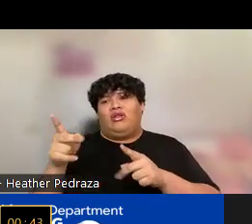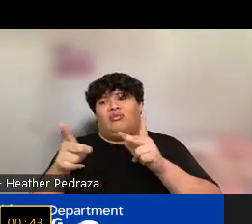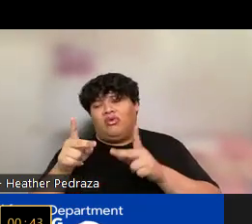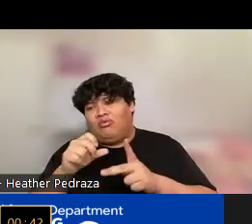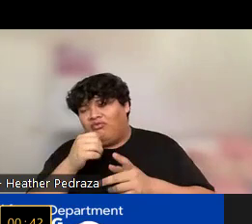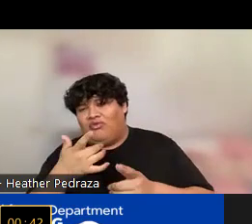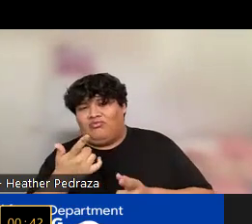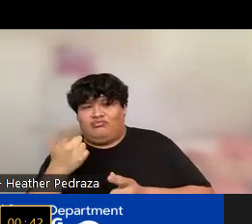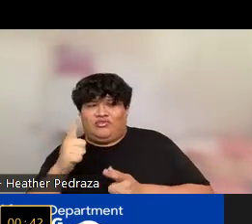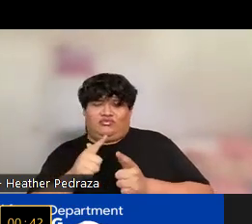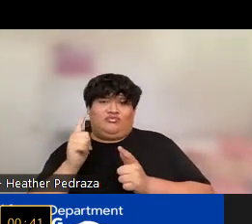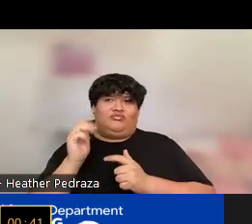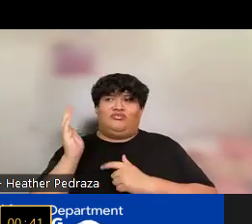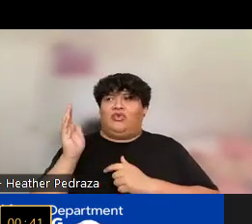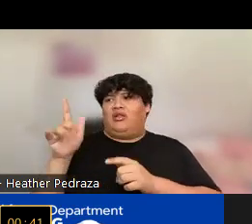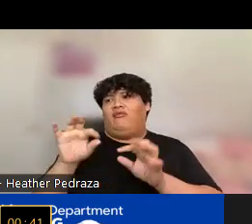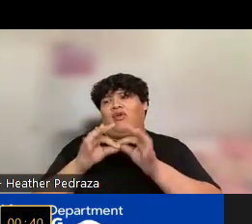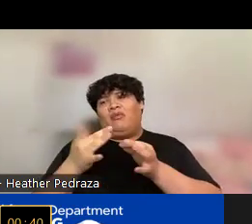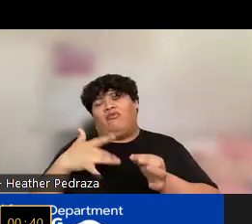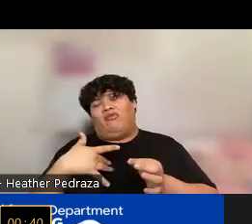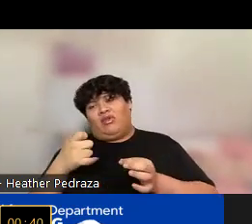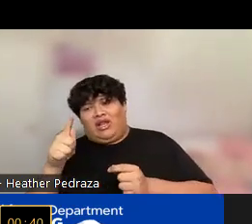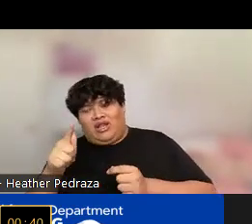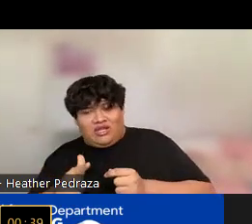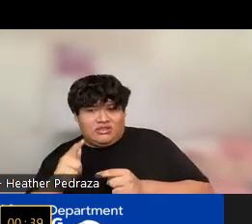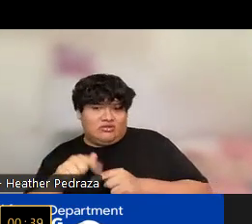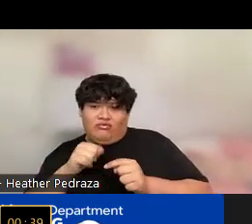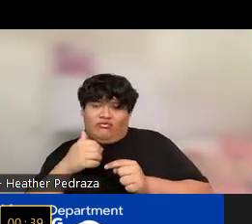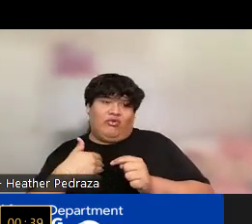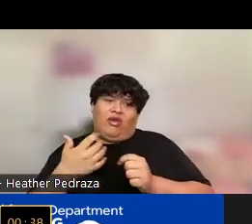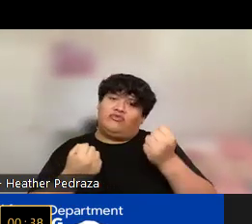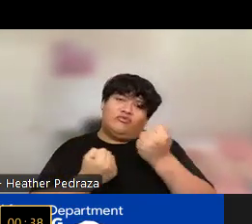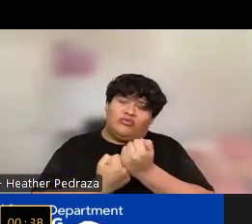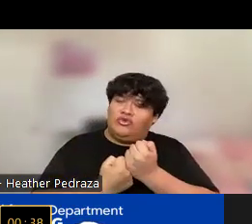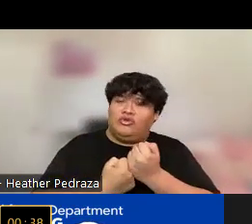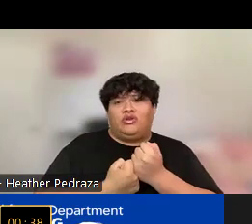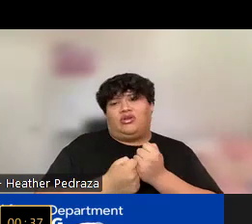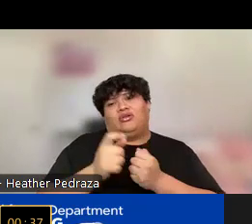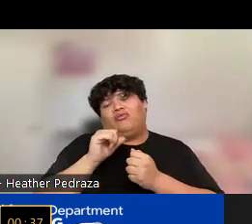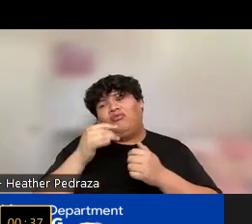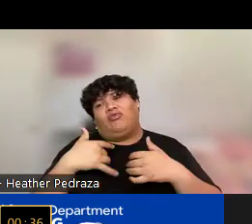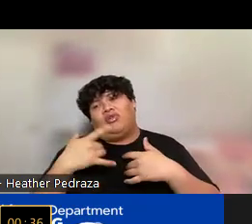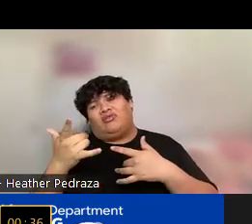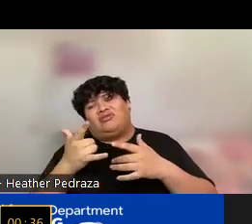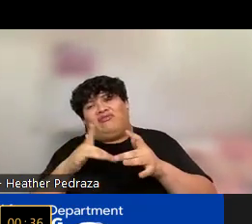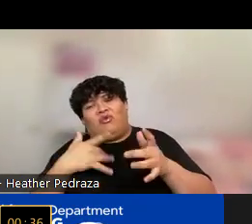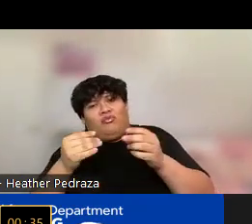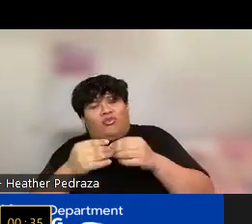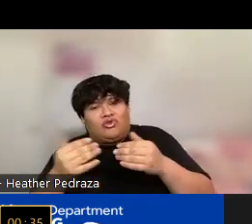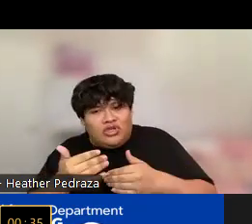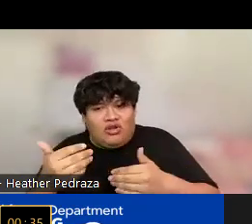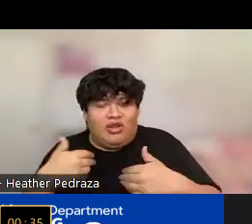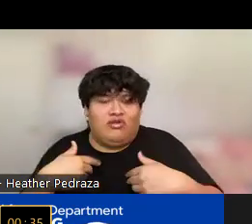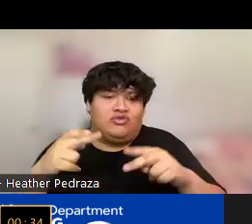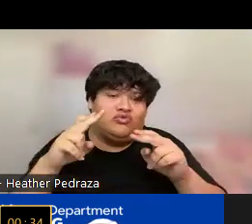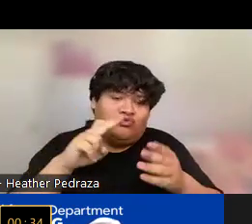self-advocate. Families are left to self-advocate and attempt to advocate for the resident. And there's a lot of fear there. That there's research on that.